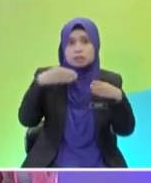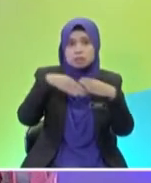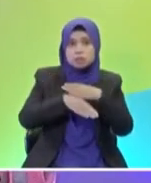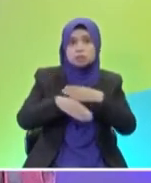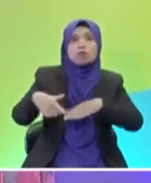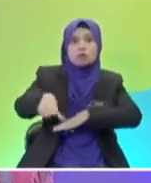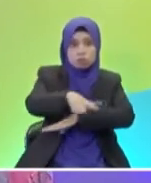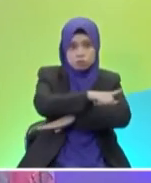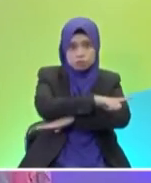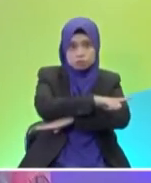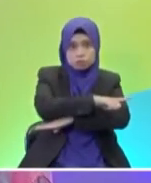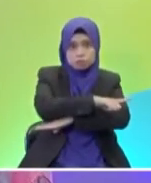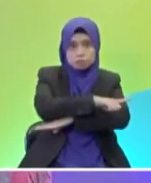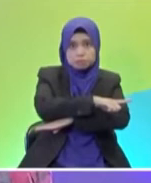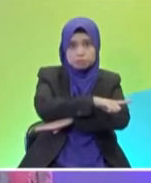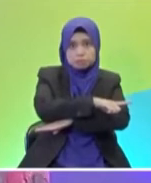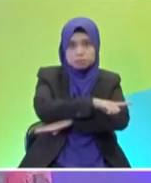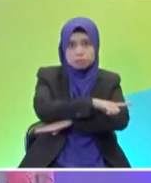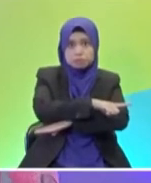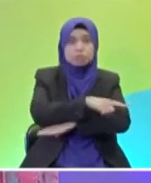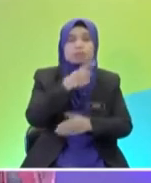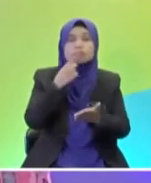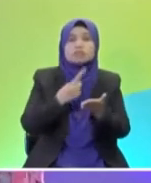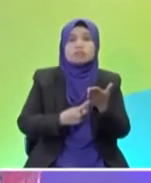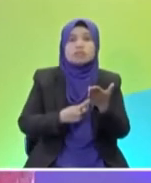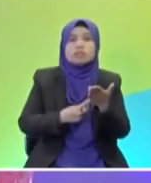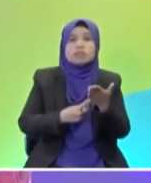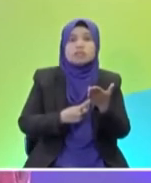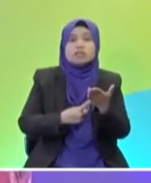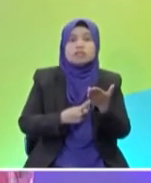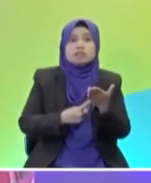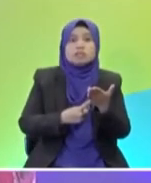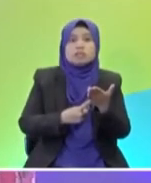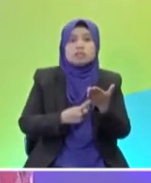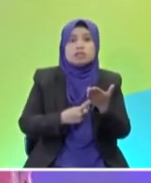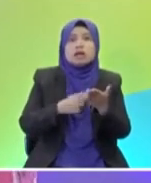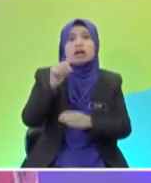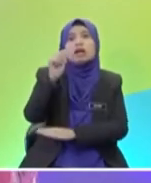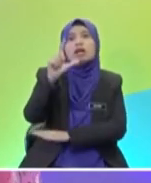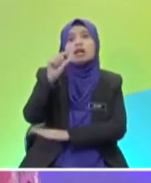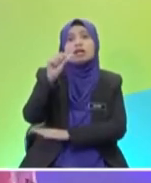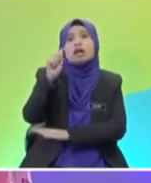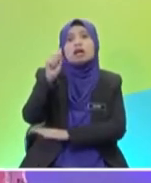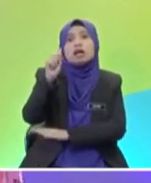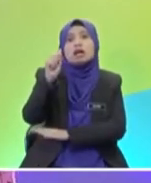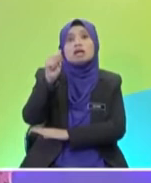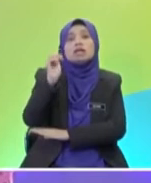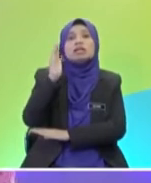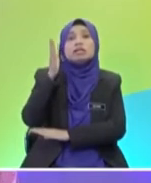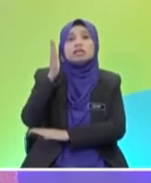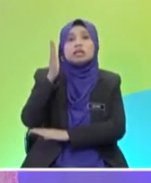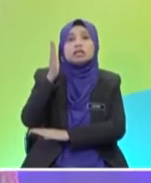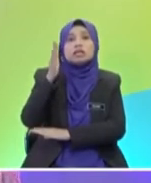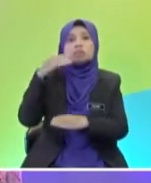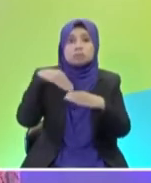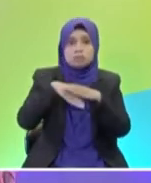in the ocean. So the algae, you know, usually aquatic animals like to eat the algae. Correct. So the algae will grow on the plastic bags. Oh.